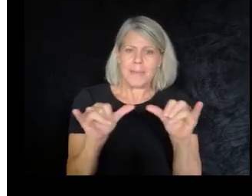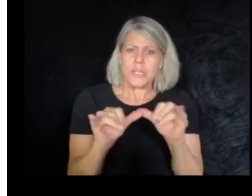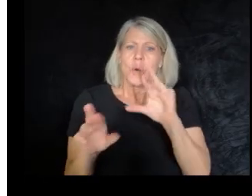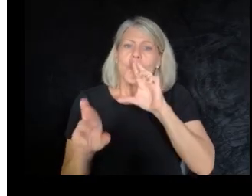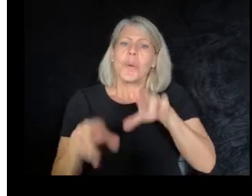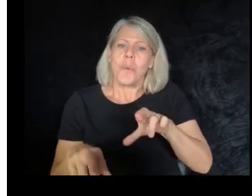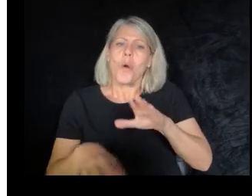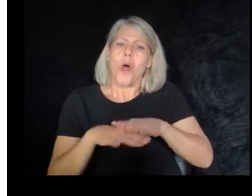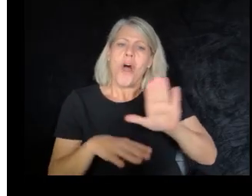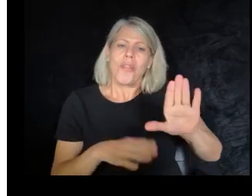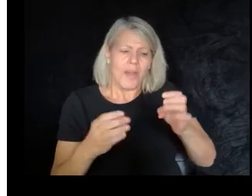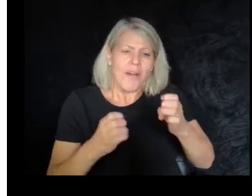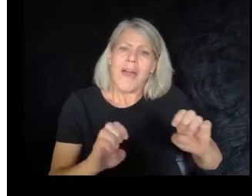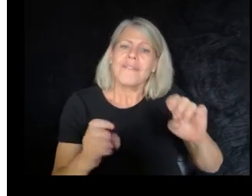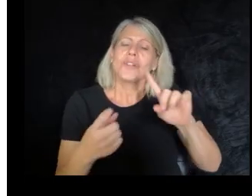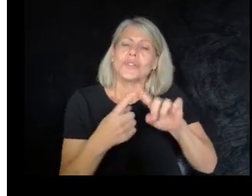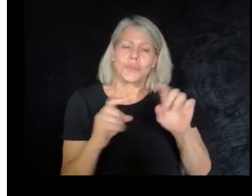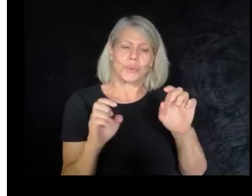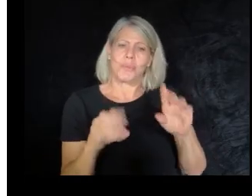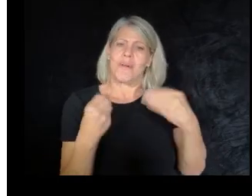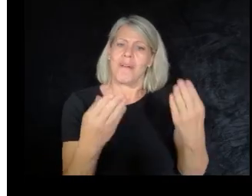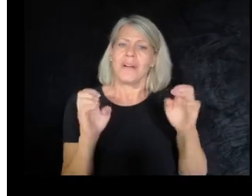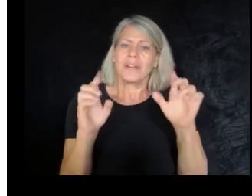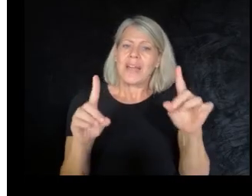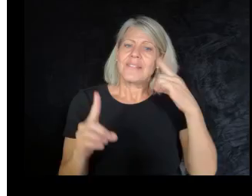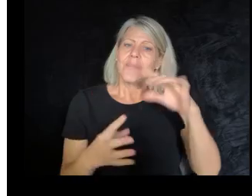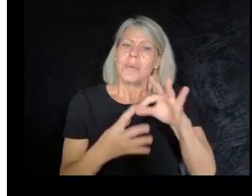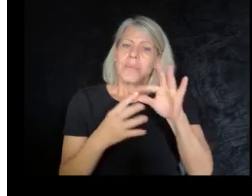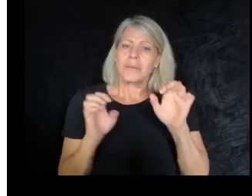on its efforts to educate students with disabilities.